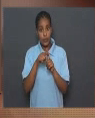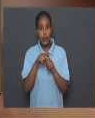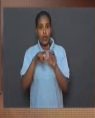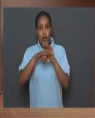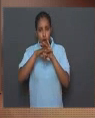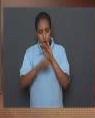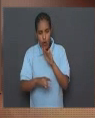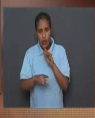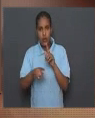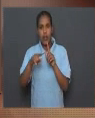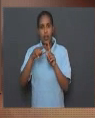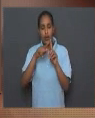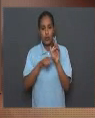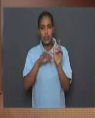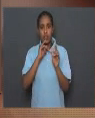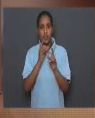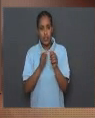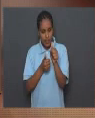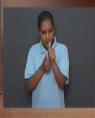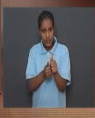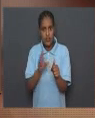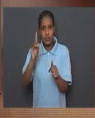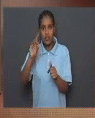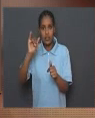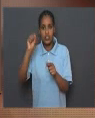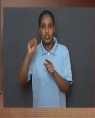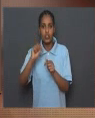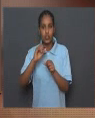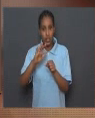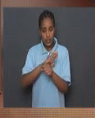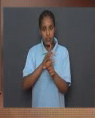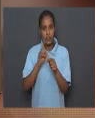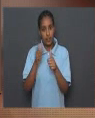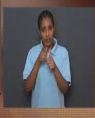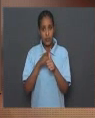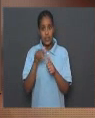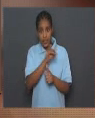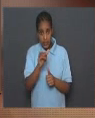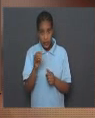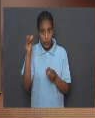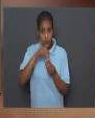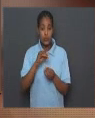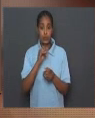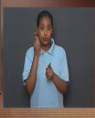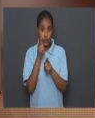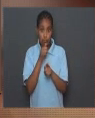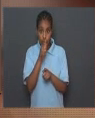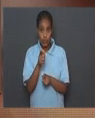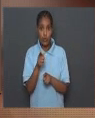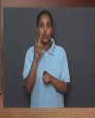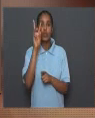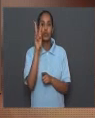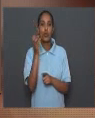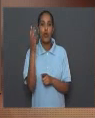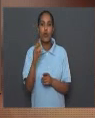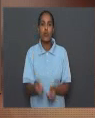lower ion in the series is discharged first. The same is also true if two